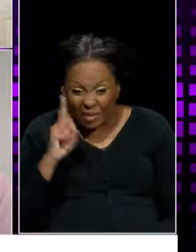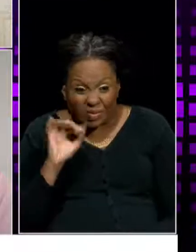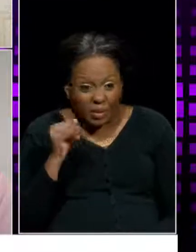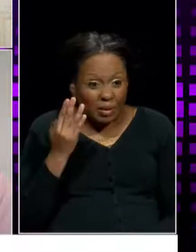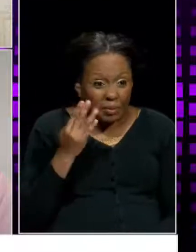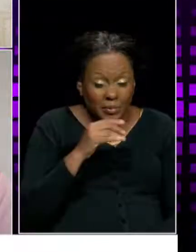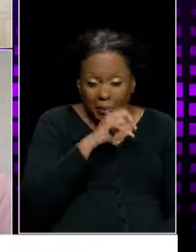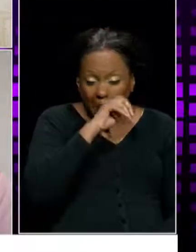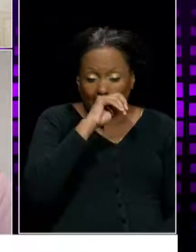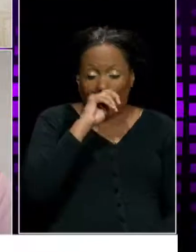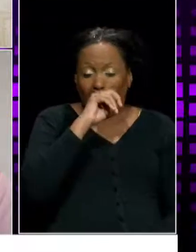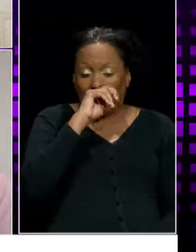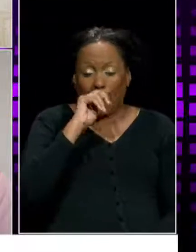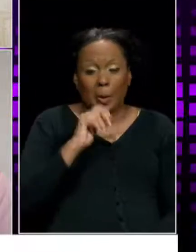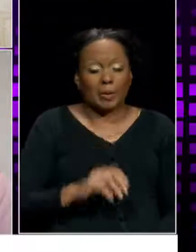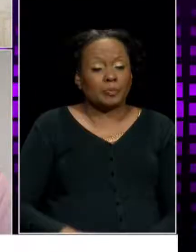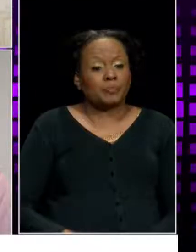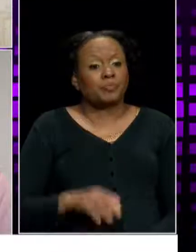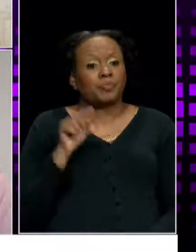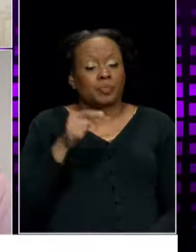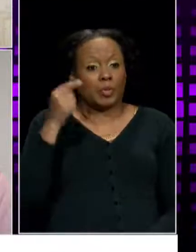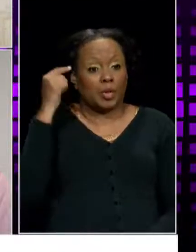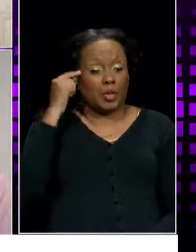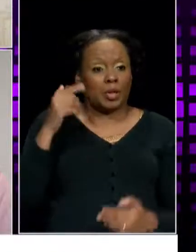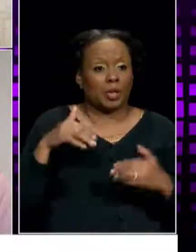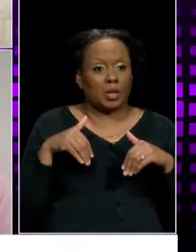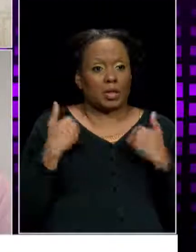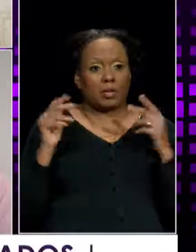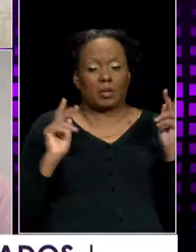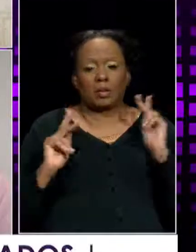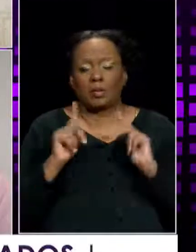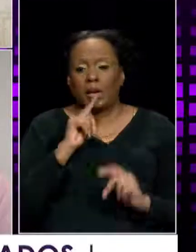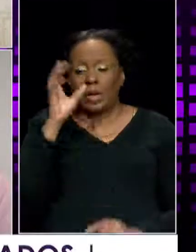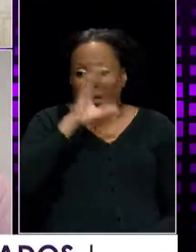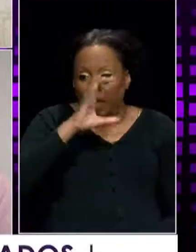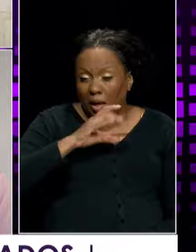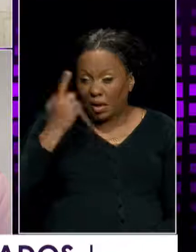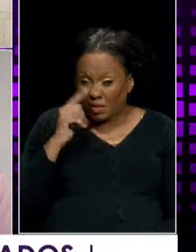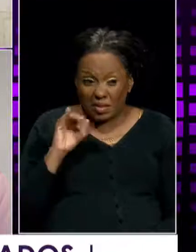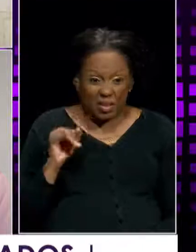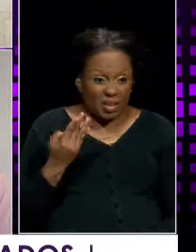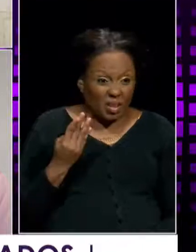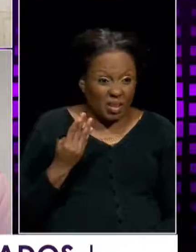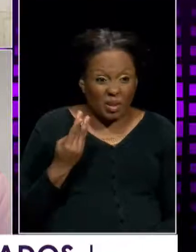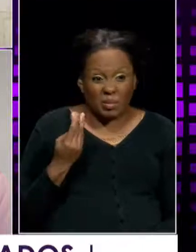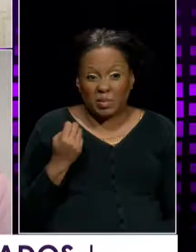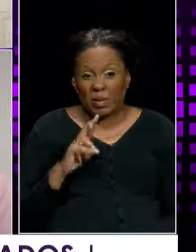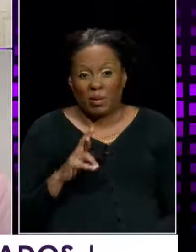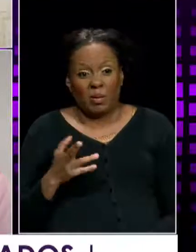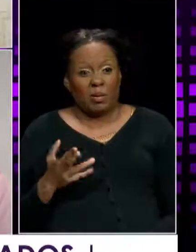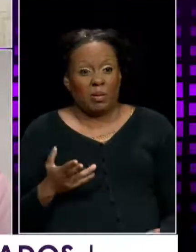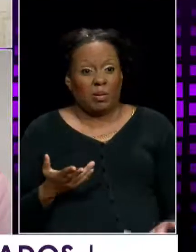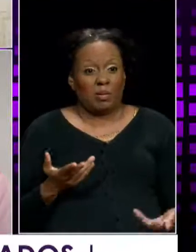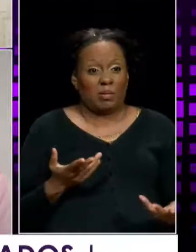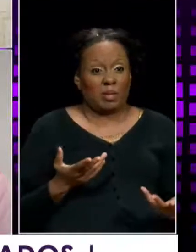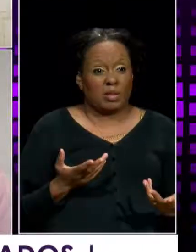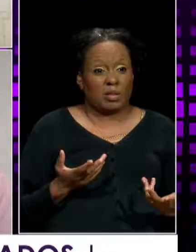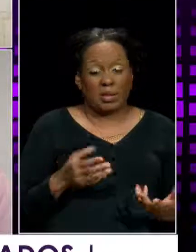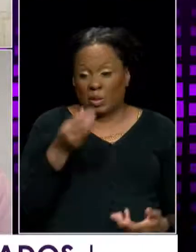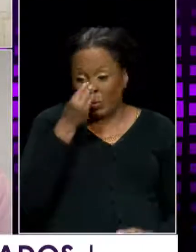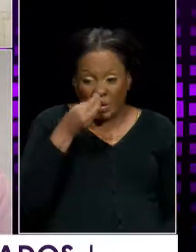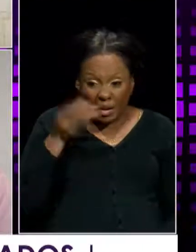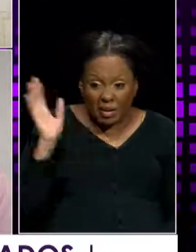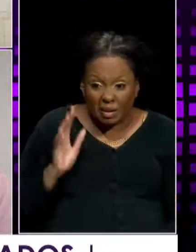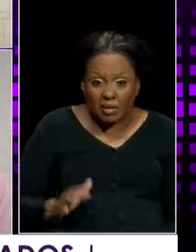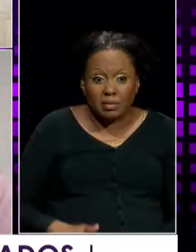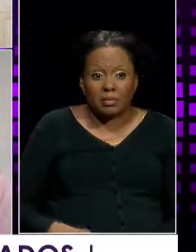high. But do you think our young persons are looking for a job? Are they just deviant? Chade, I want to hear from you. What do